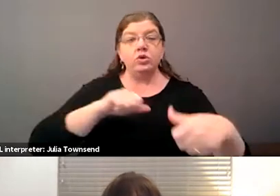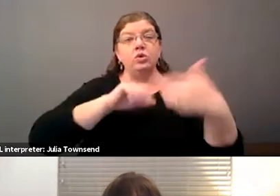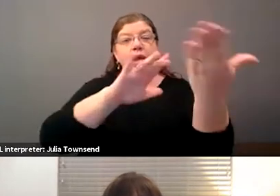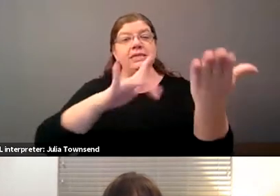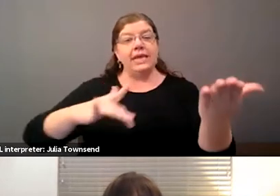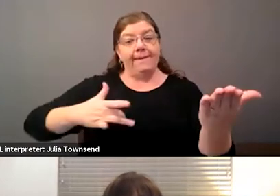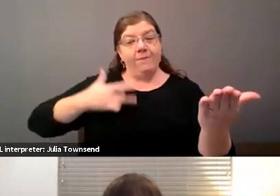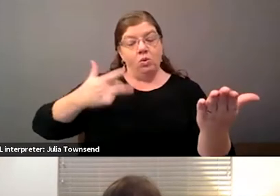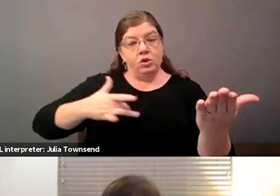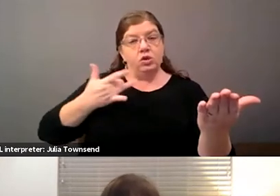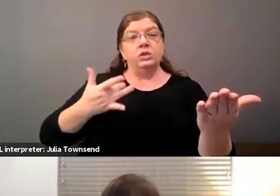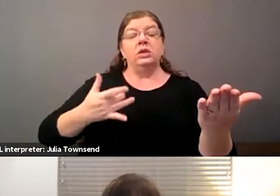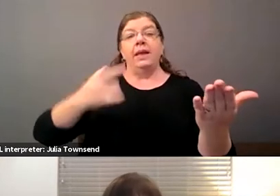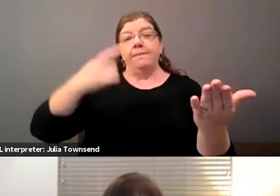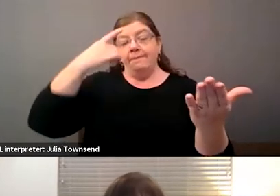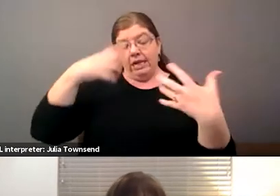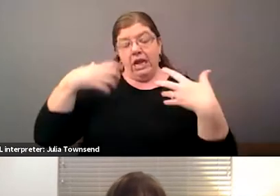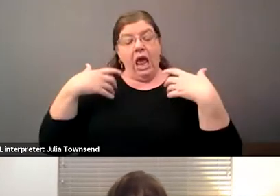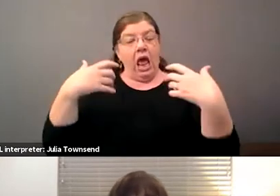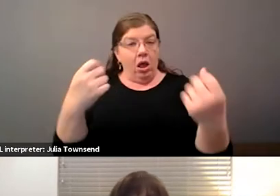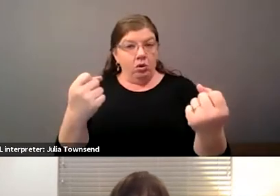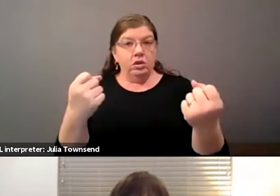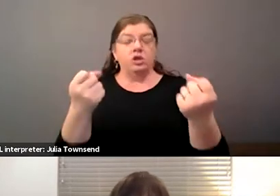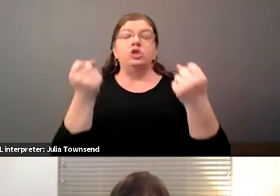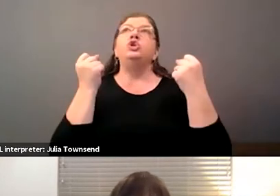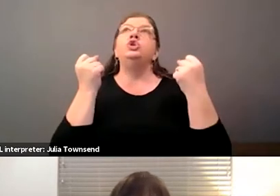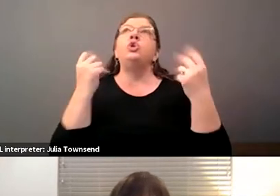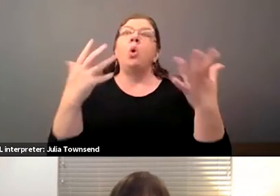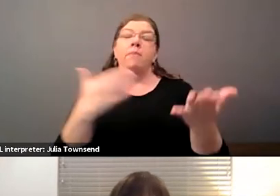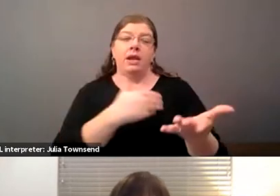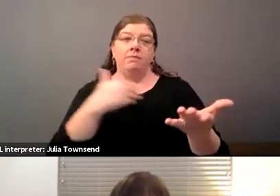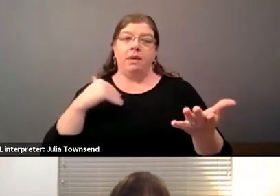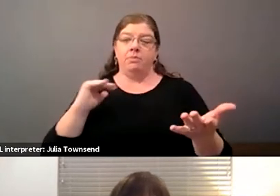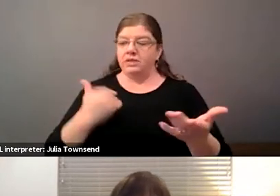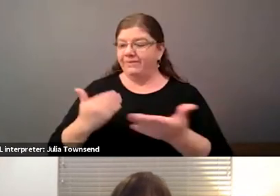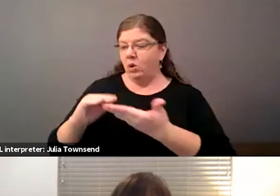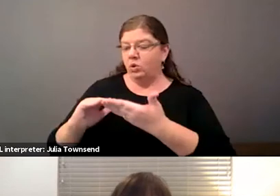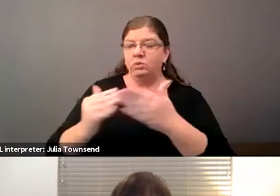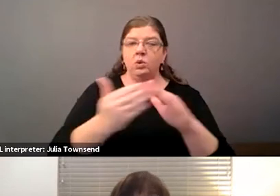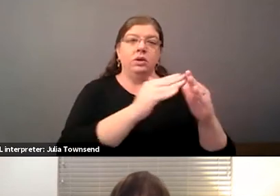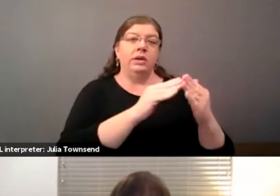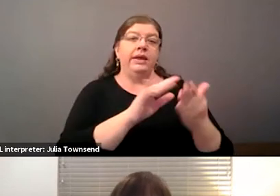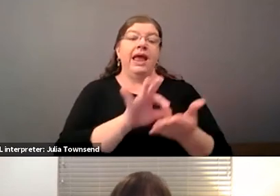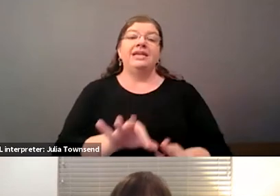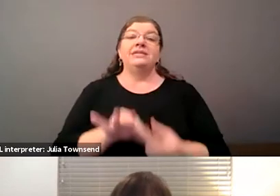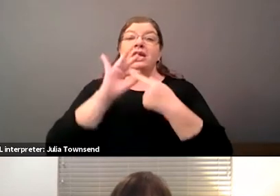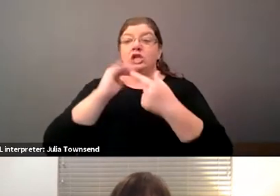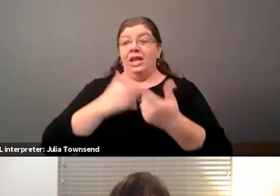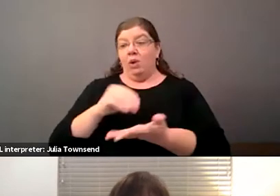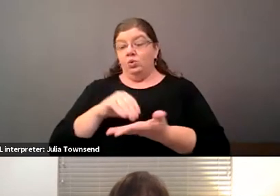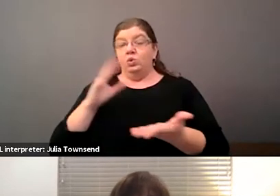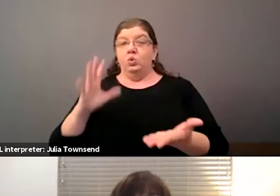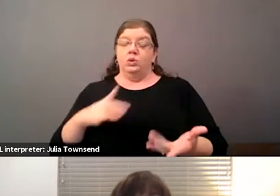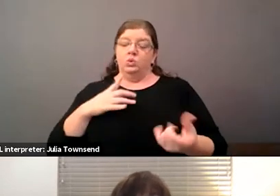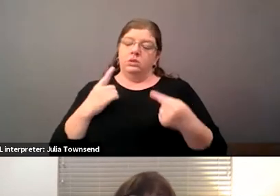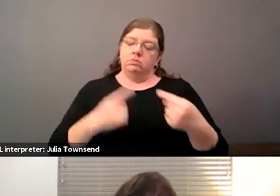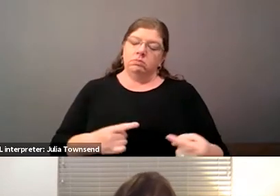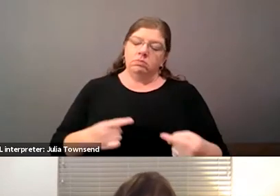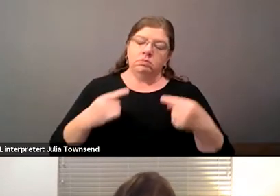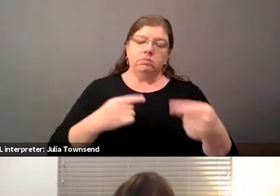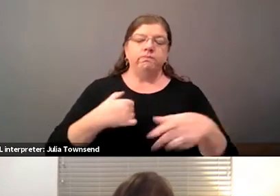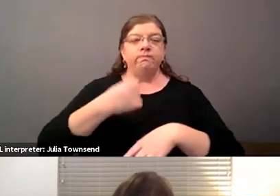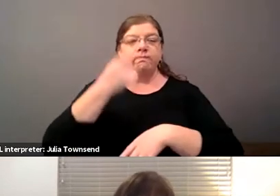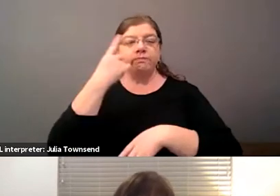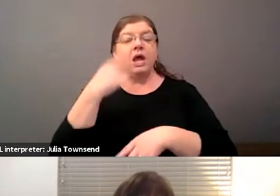and mental health of so many members of our community especially our students i attended the safe